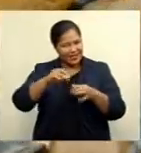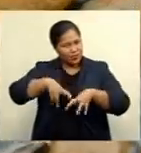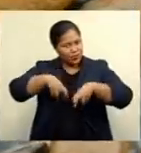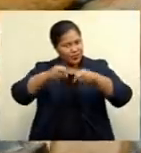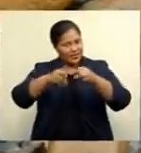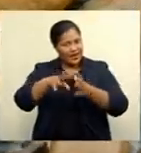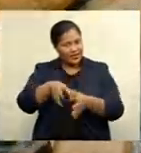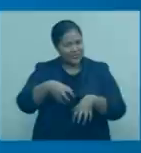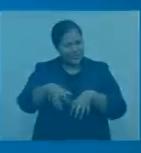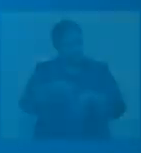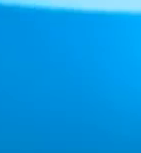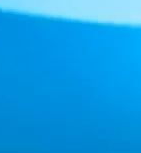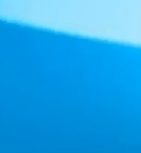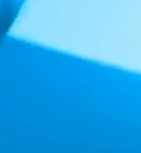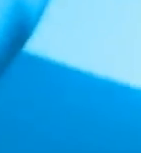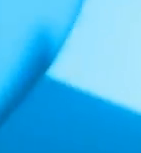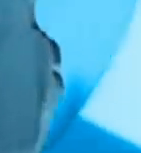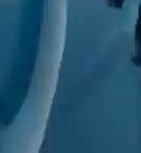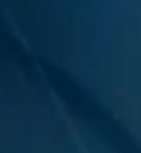extraction.